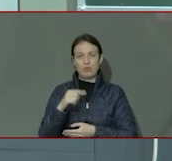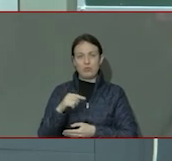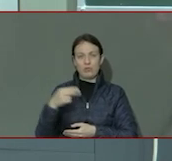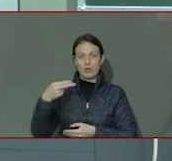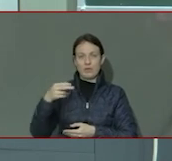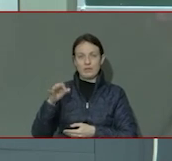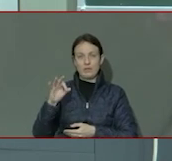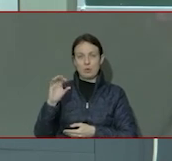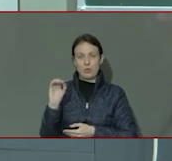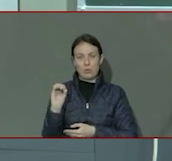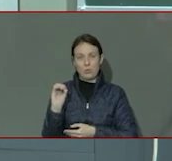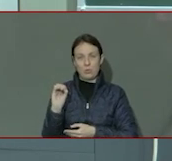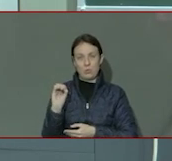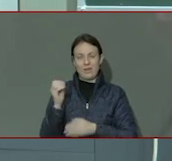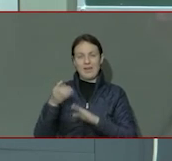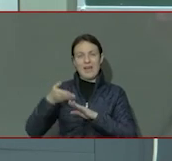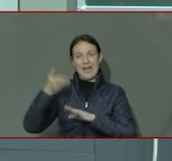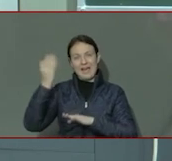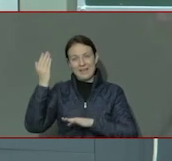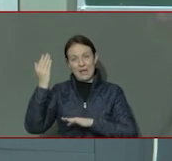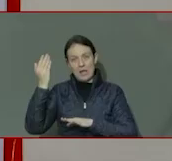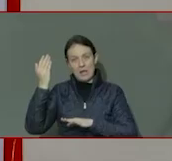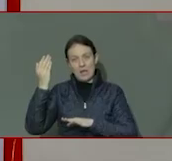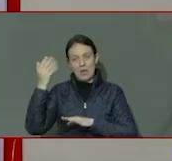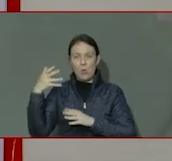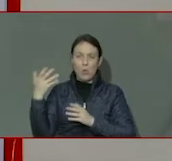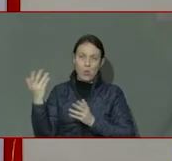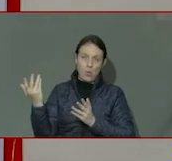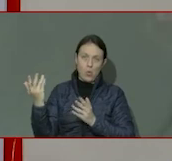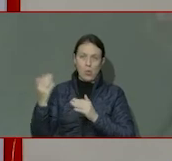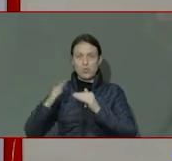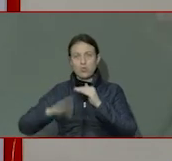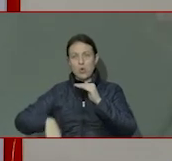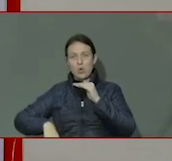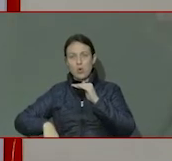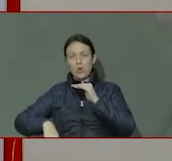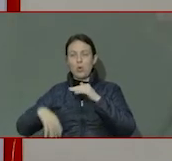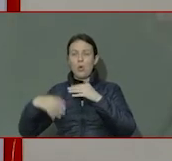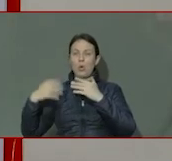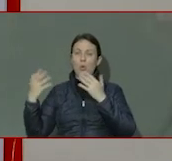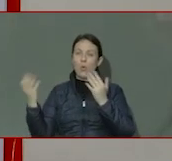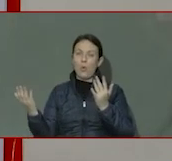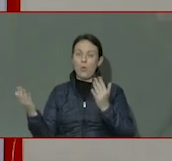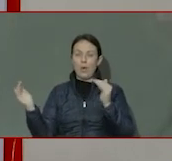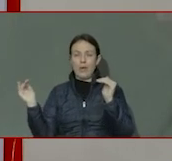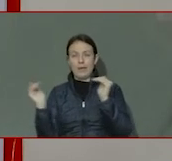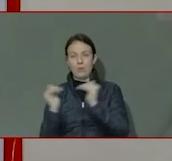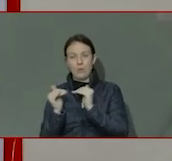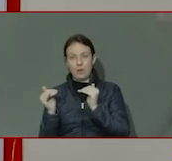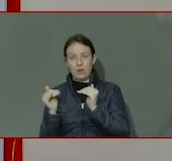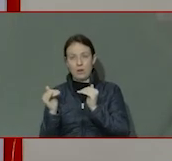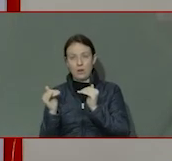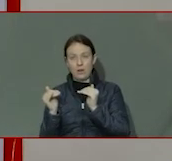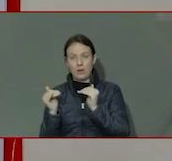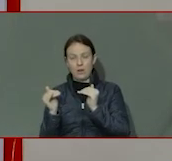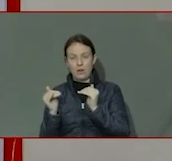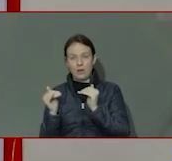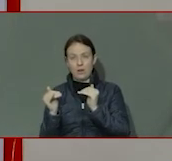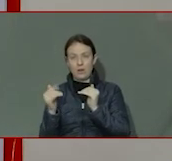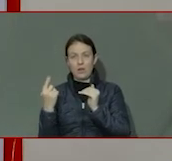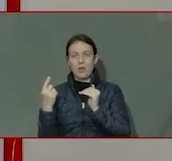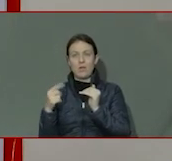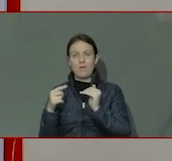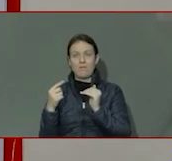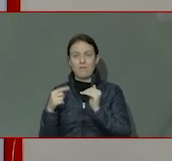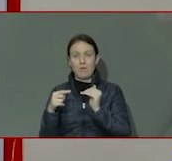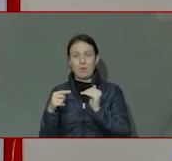ions higher than, lower than, or equal to the concentration of